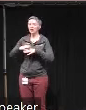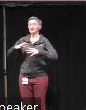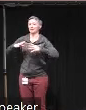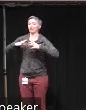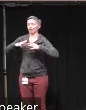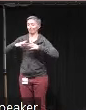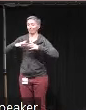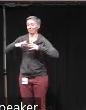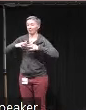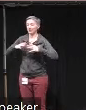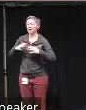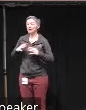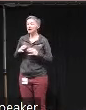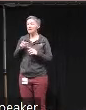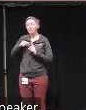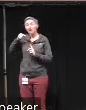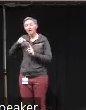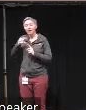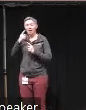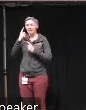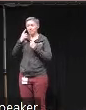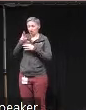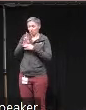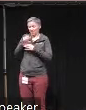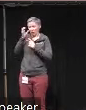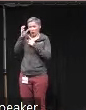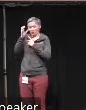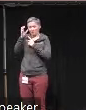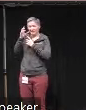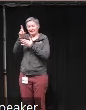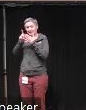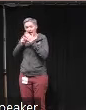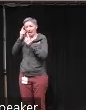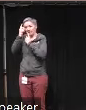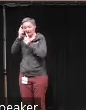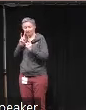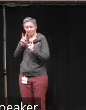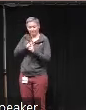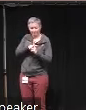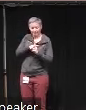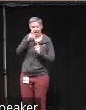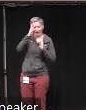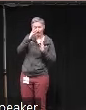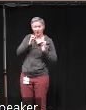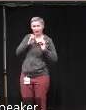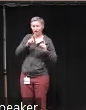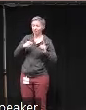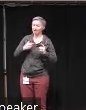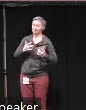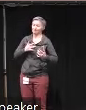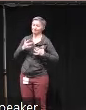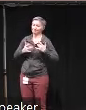really applying this concept of design thinking in relation to innovation in education is something that I'm very excited